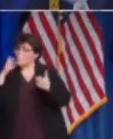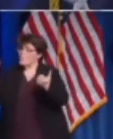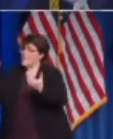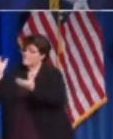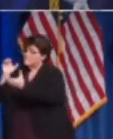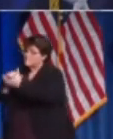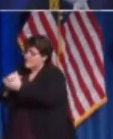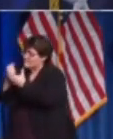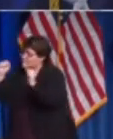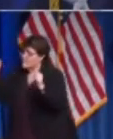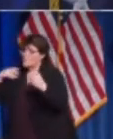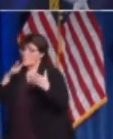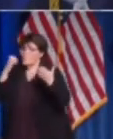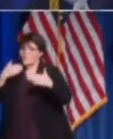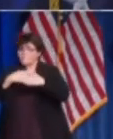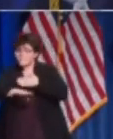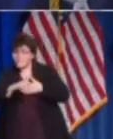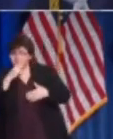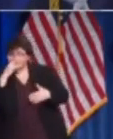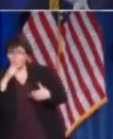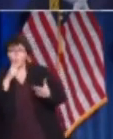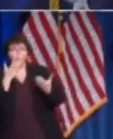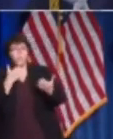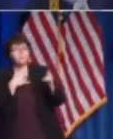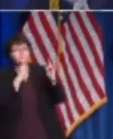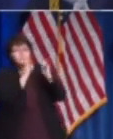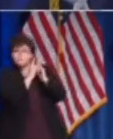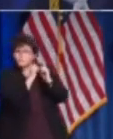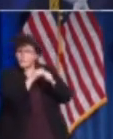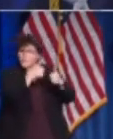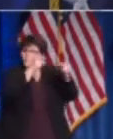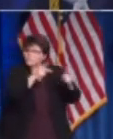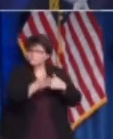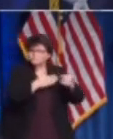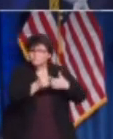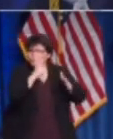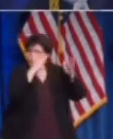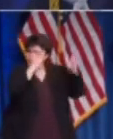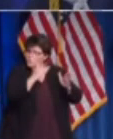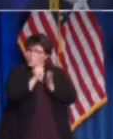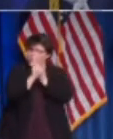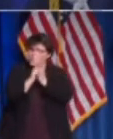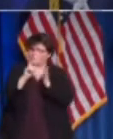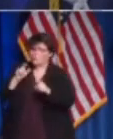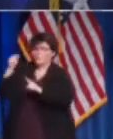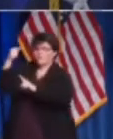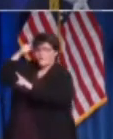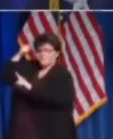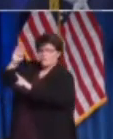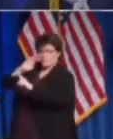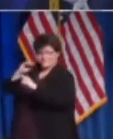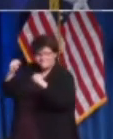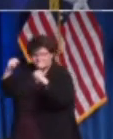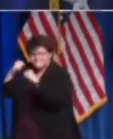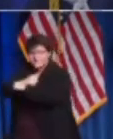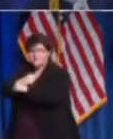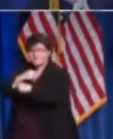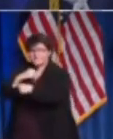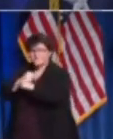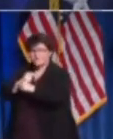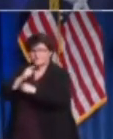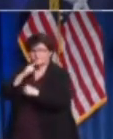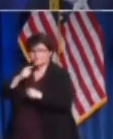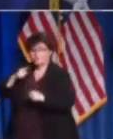tell you that William Tongas, our Attorney General, has been standing up every day and fighting for these are not just Connecticut values, these are American